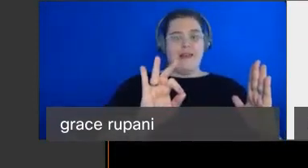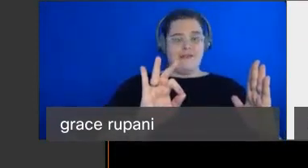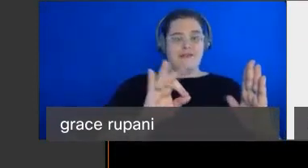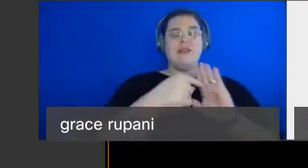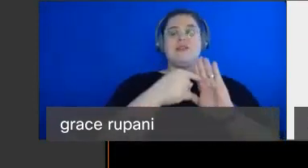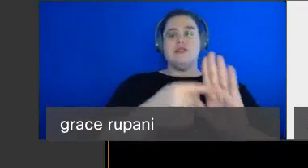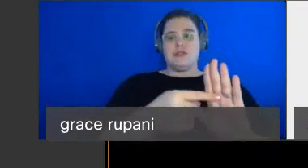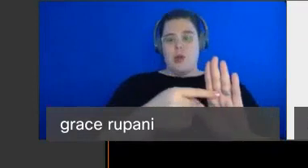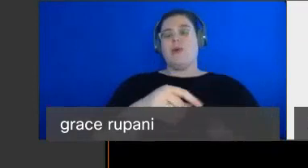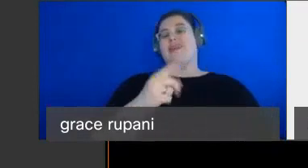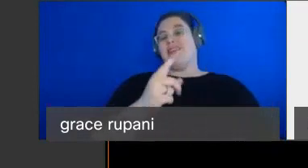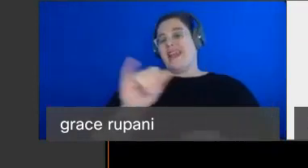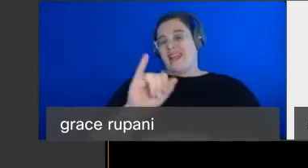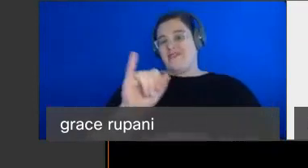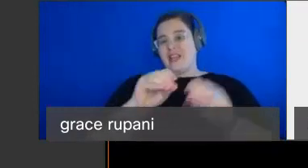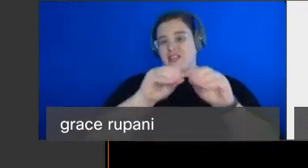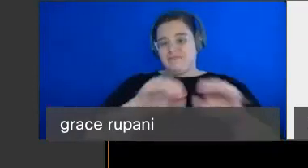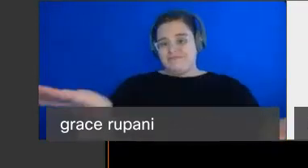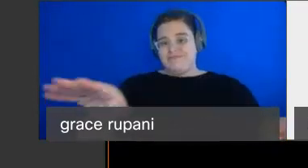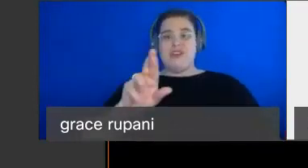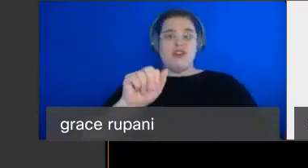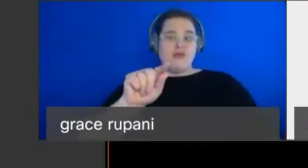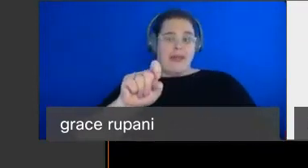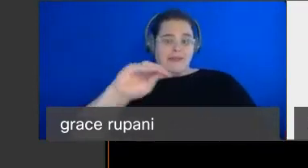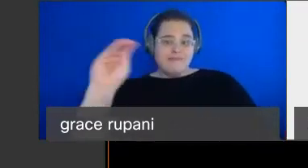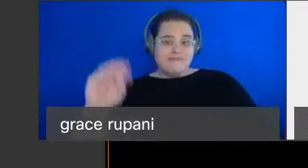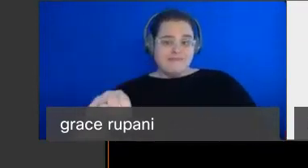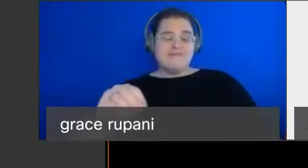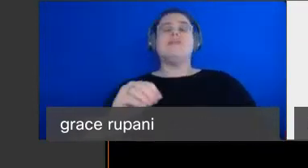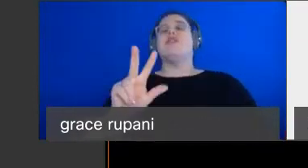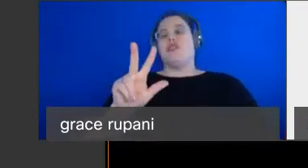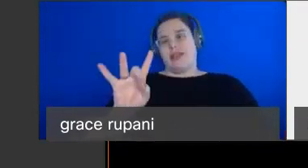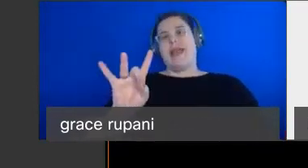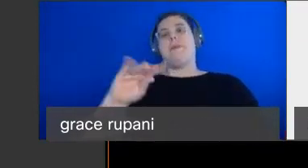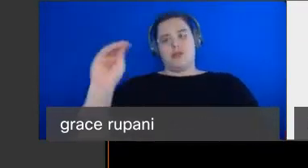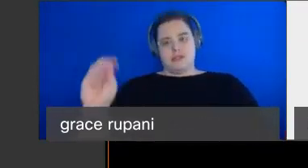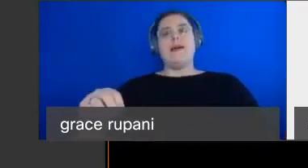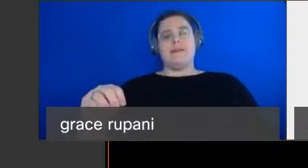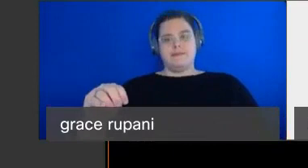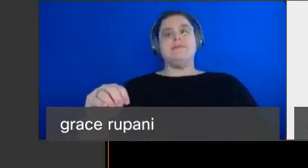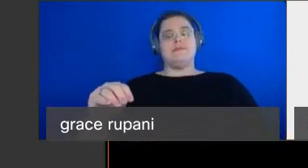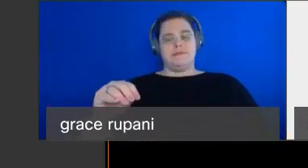the COVID infection rate is at about 38%. And amongst those people,